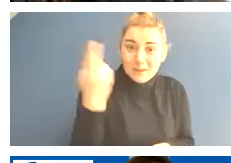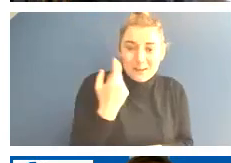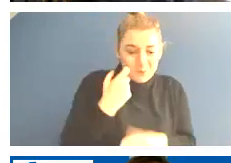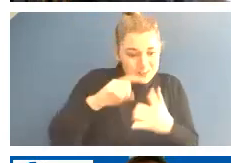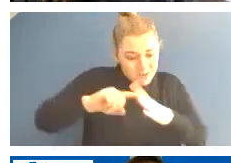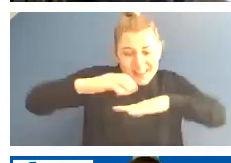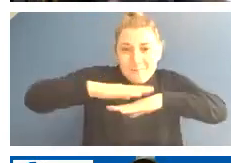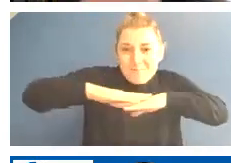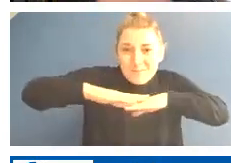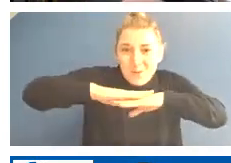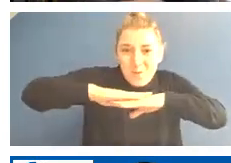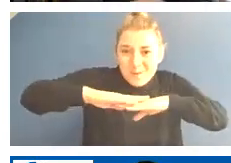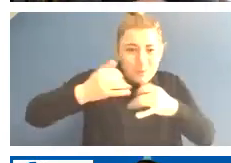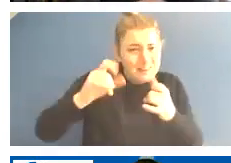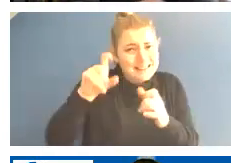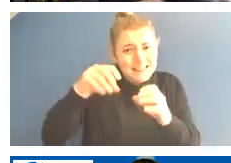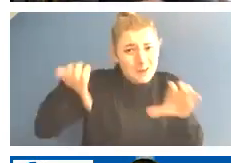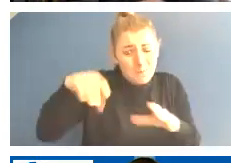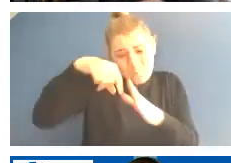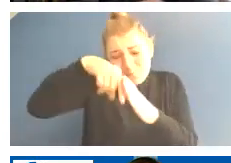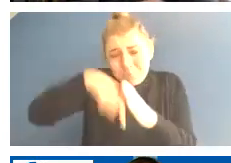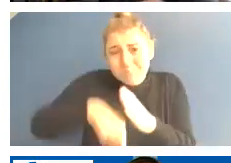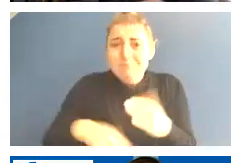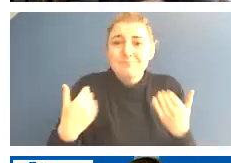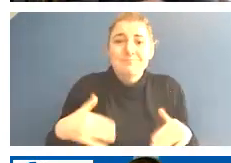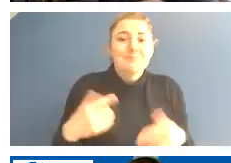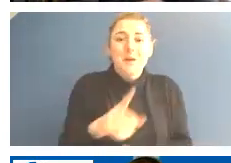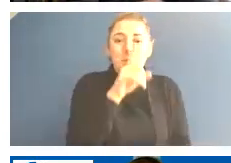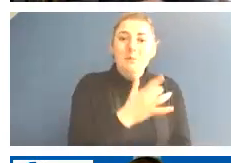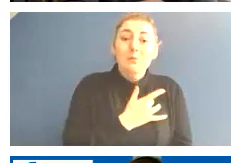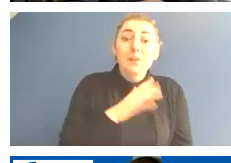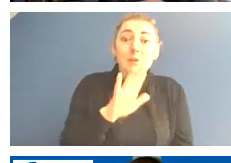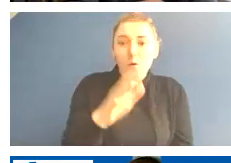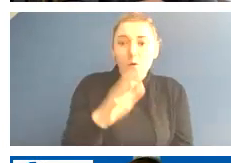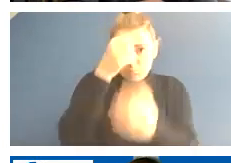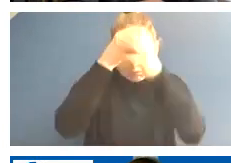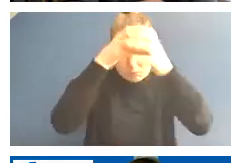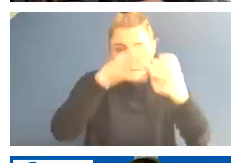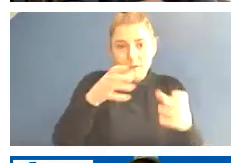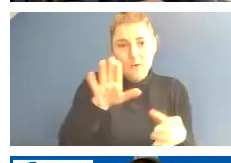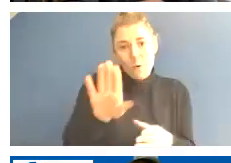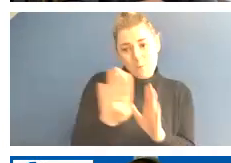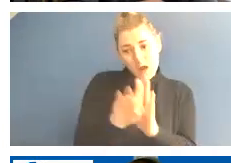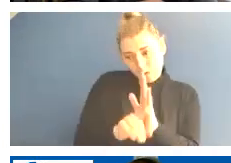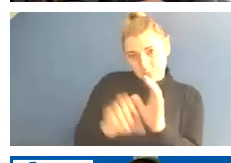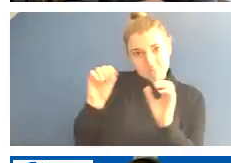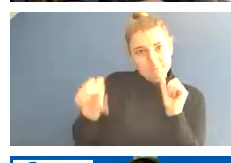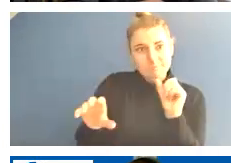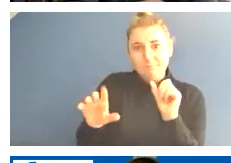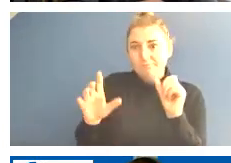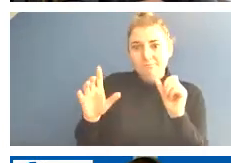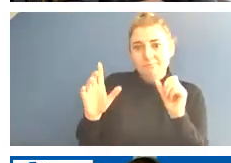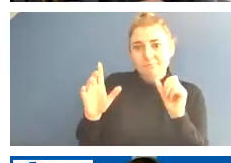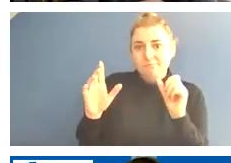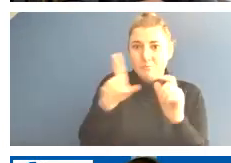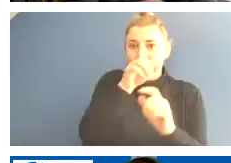surface. And so I appreciate your wealth of knowledge and your background, and the really